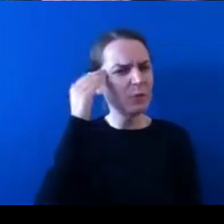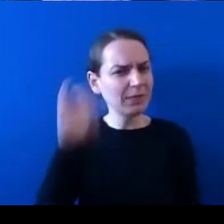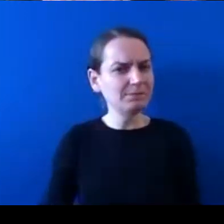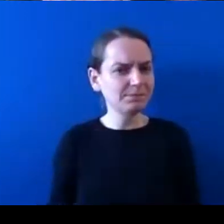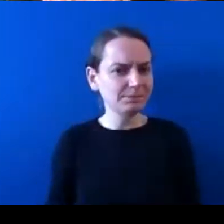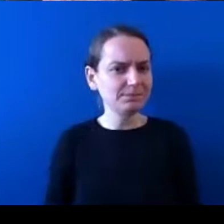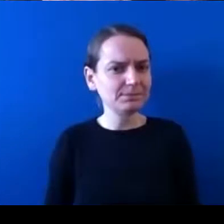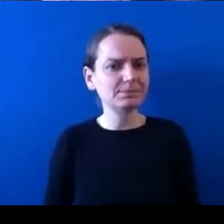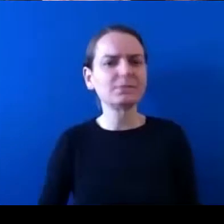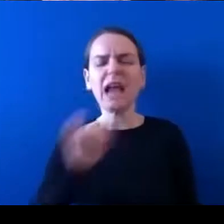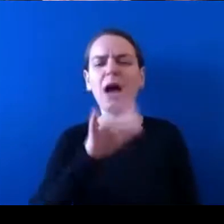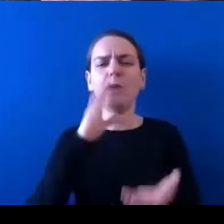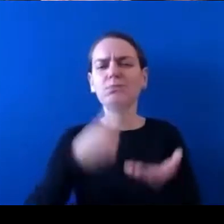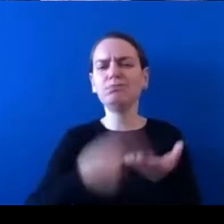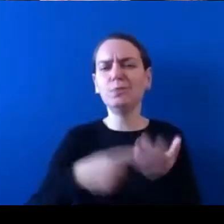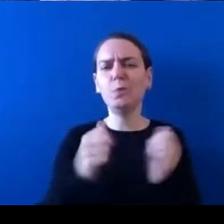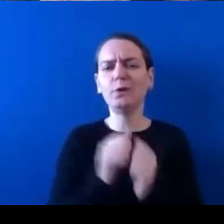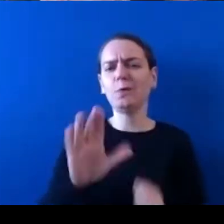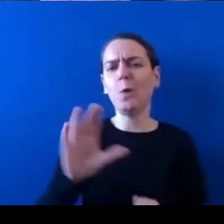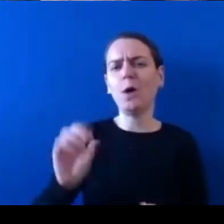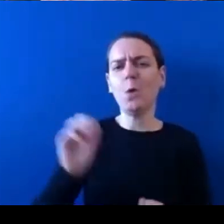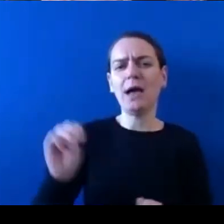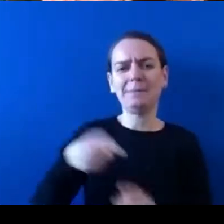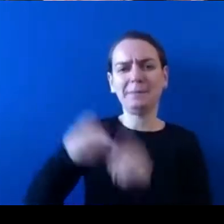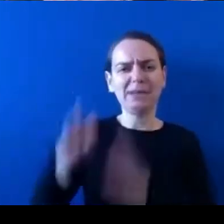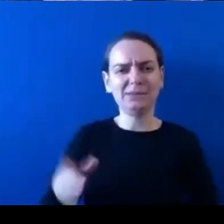So start at the beginning in regards to